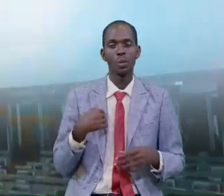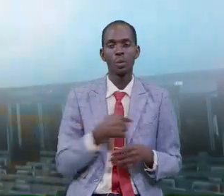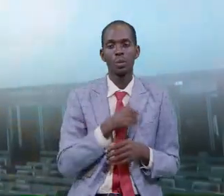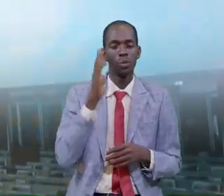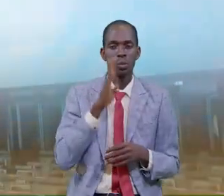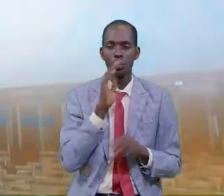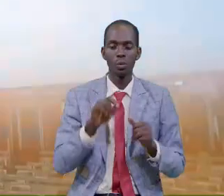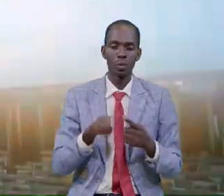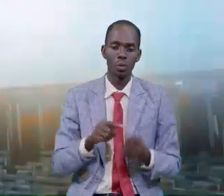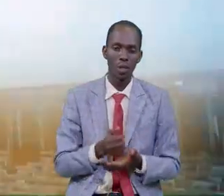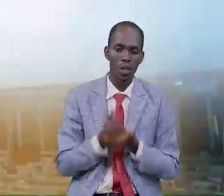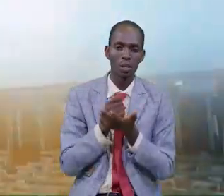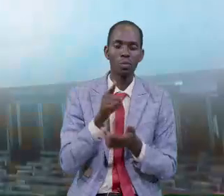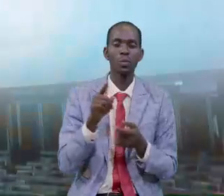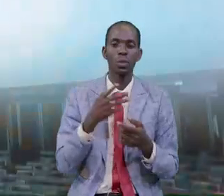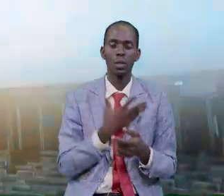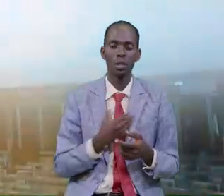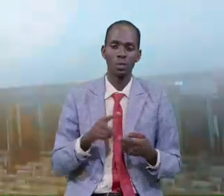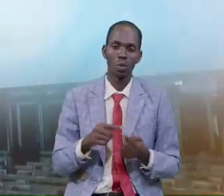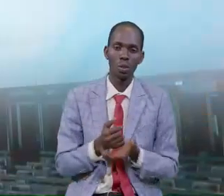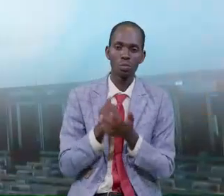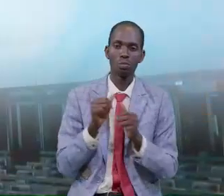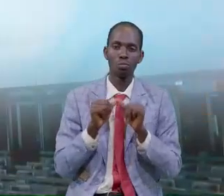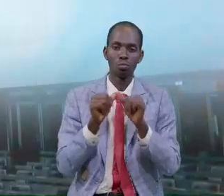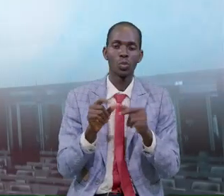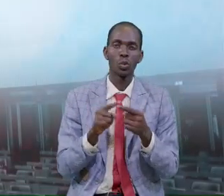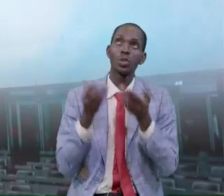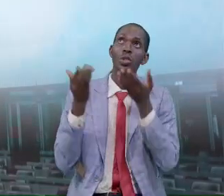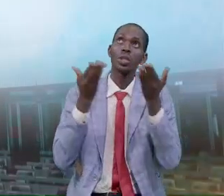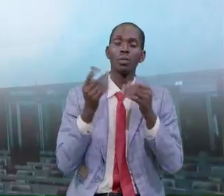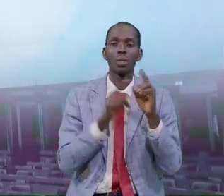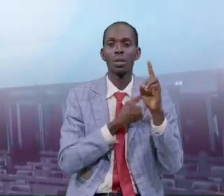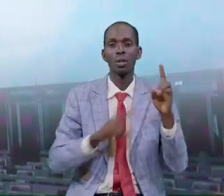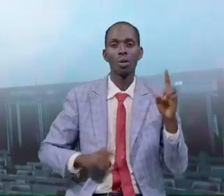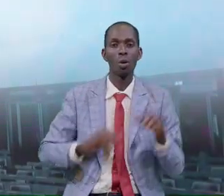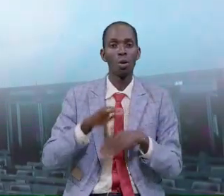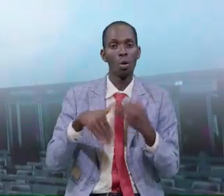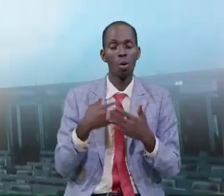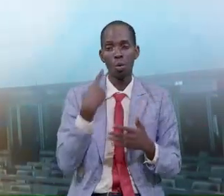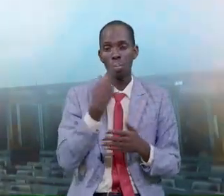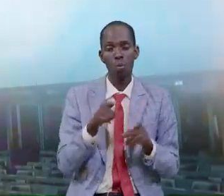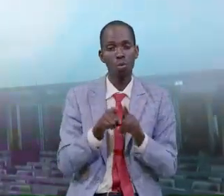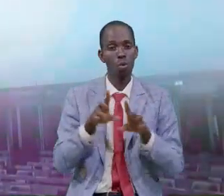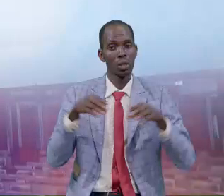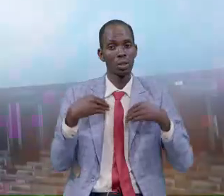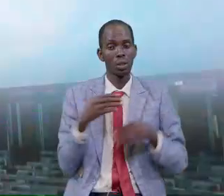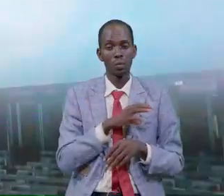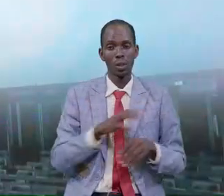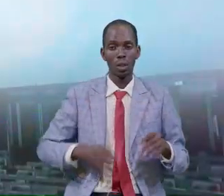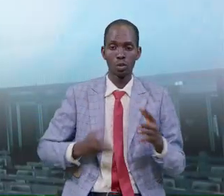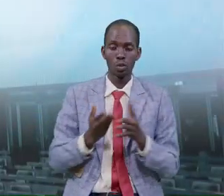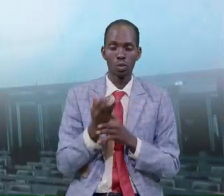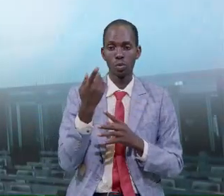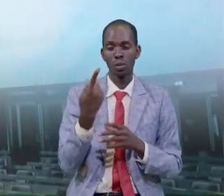on serving the Lord. Those who receive Christ online. Then